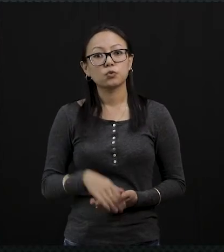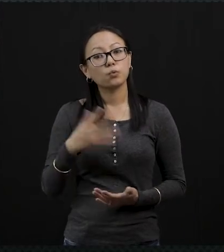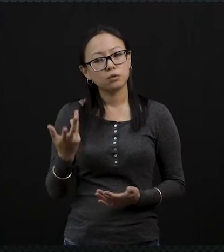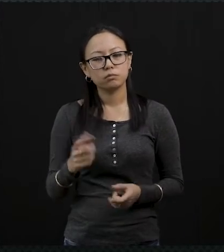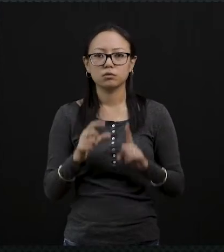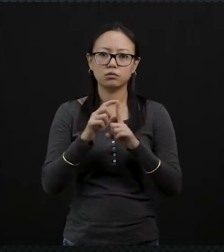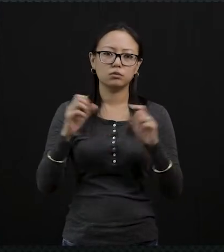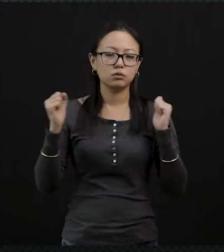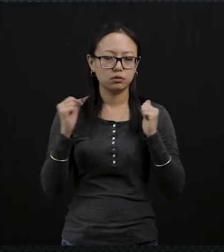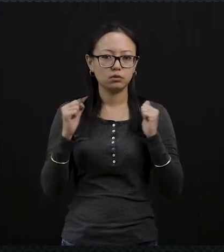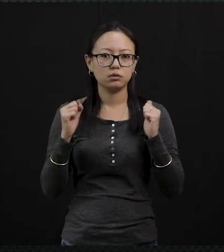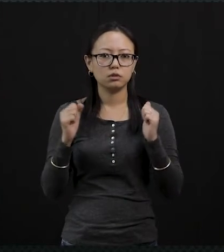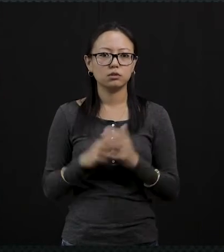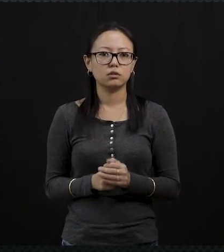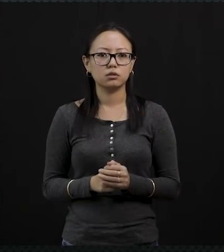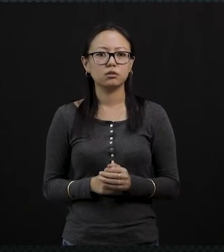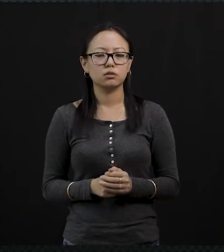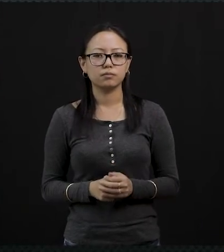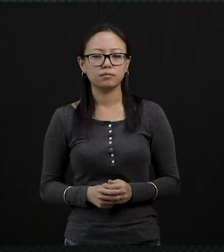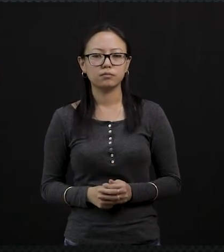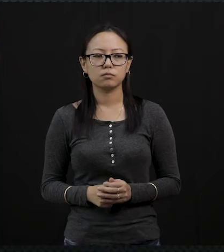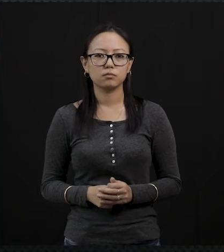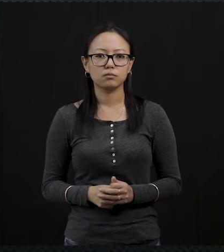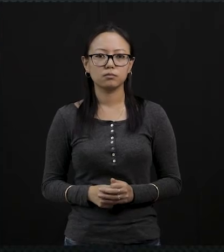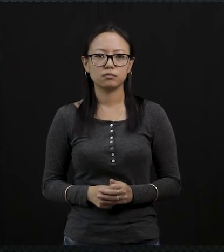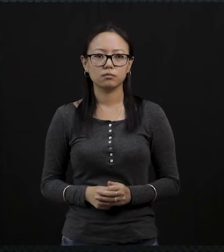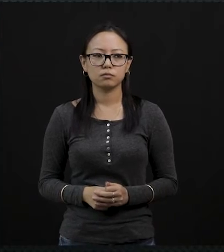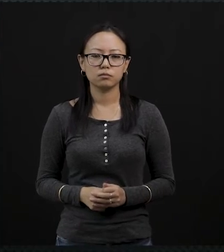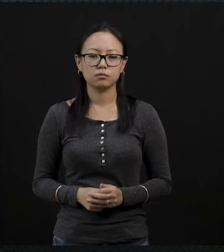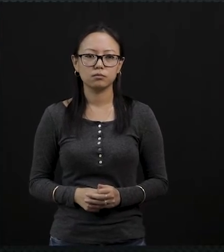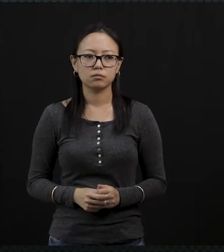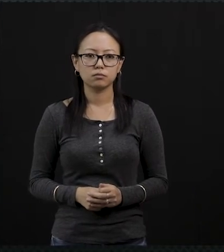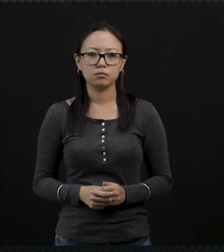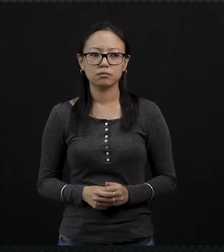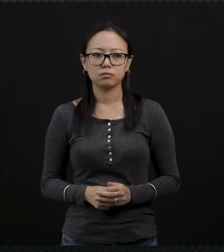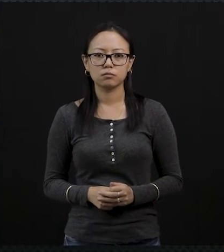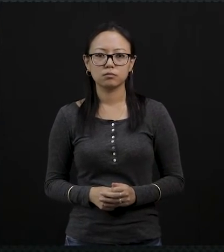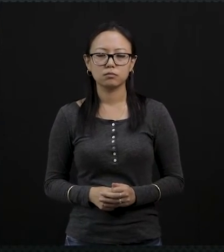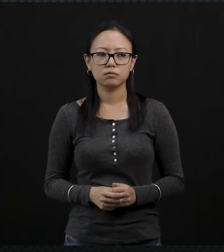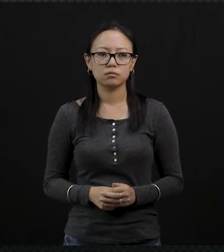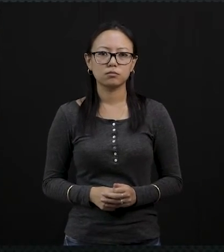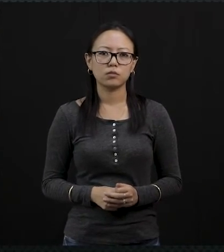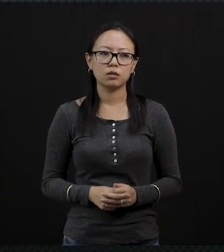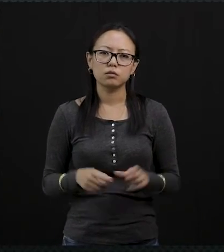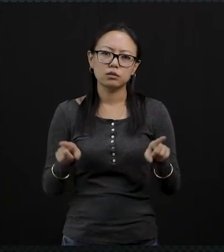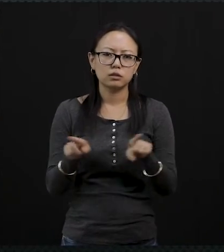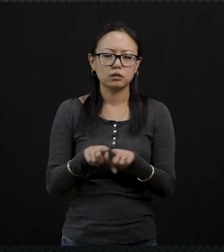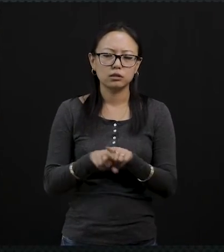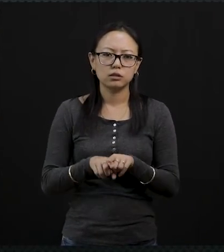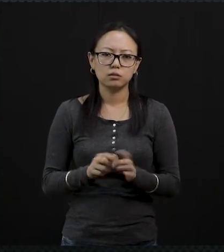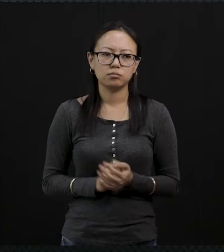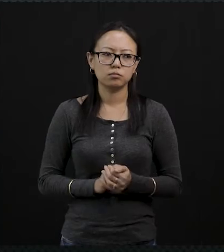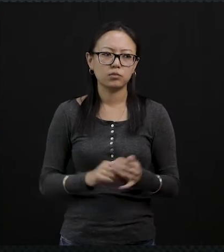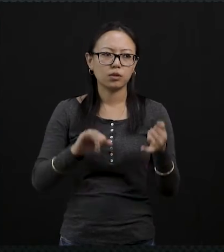dangerous, right? They'll get injury, okay. Now students, likewise scissor is